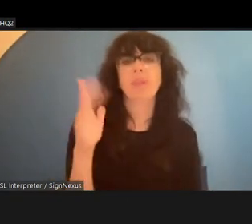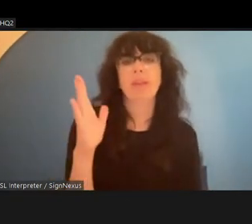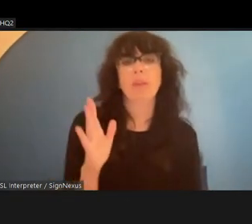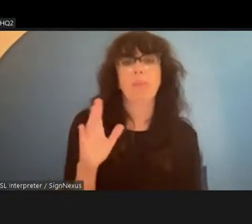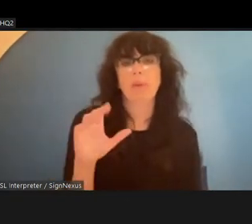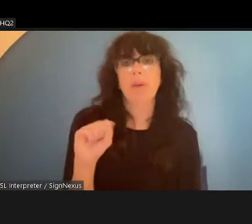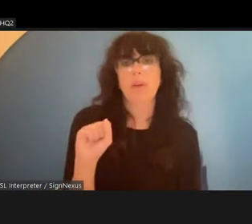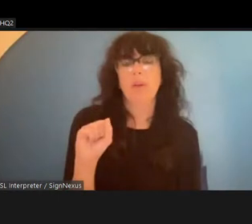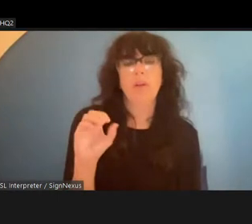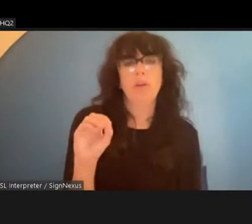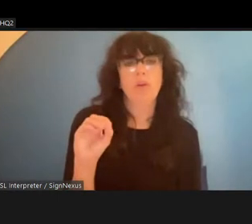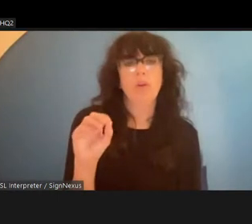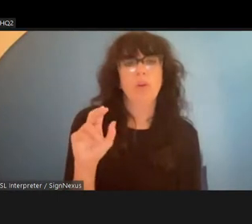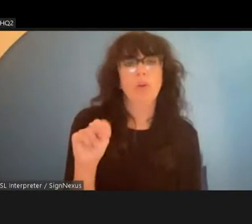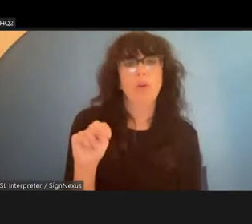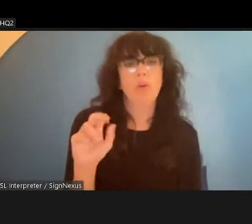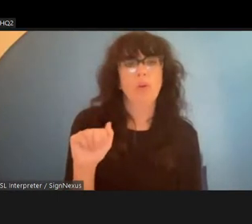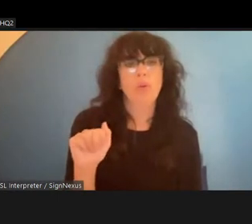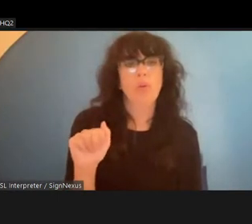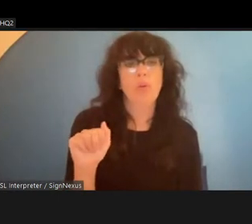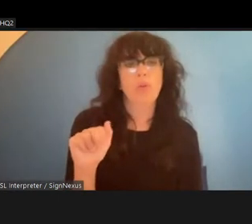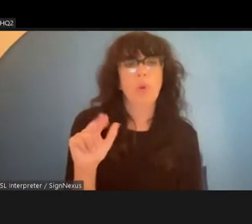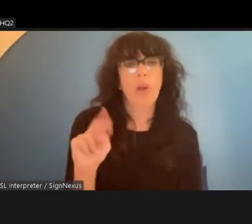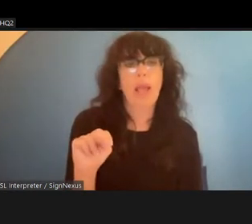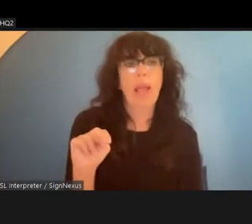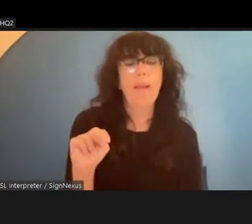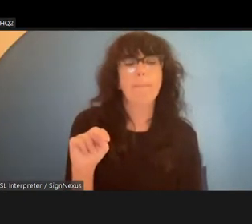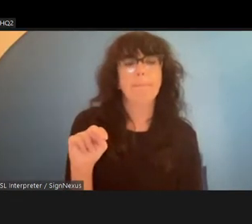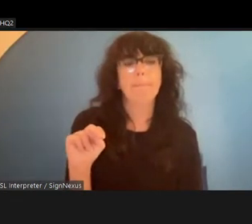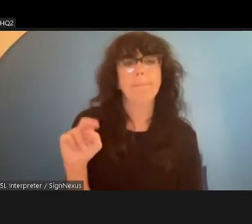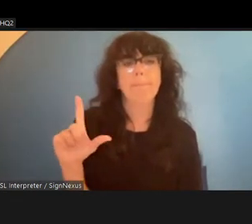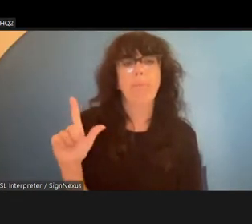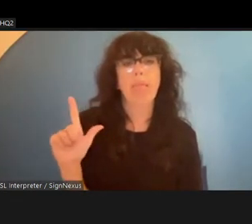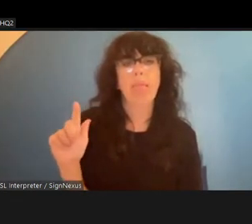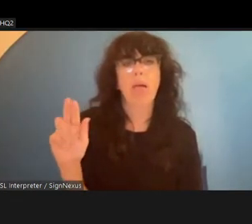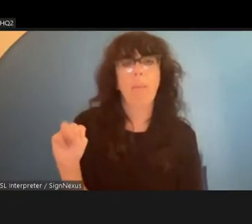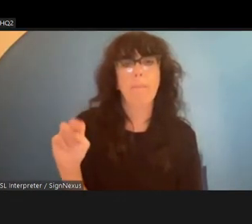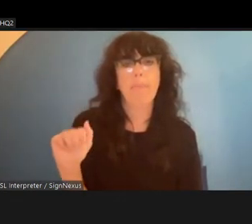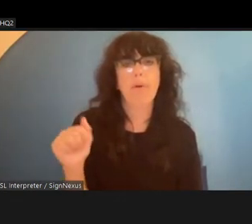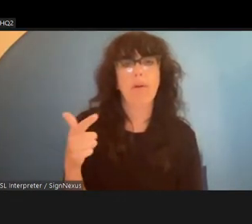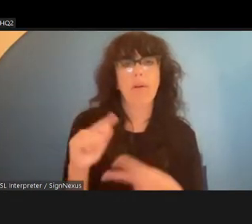sonam lama followed by jing sheng li lin